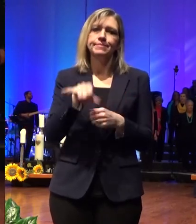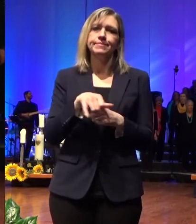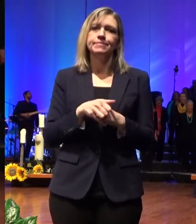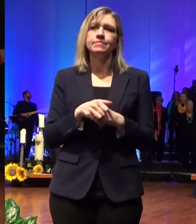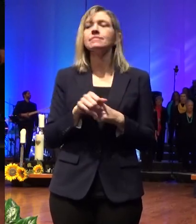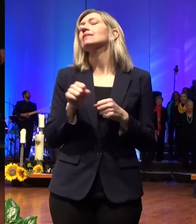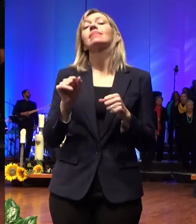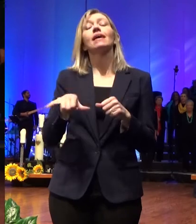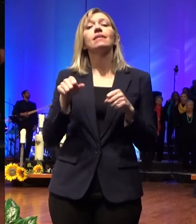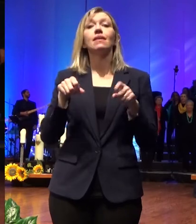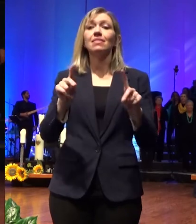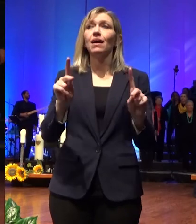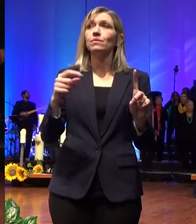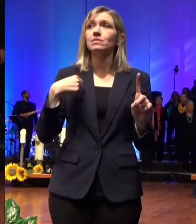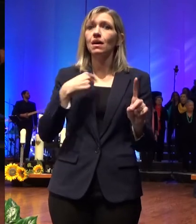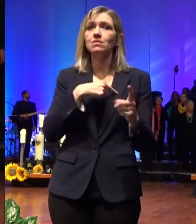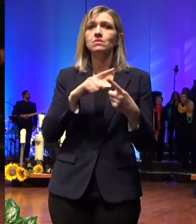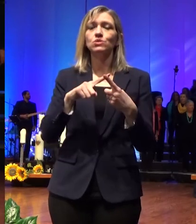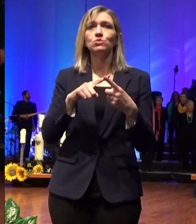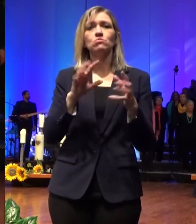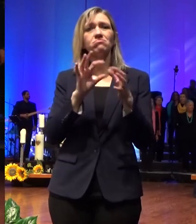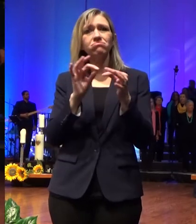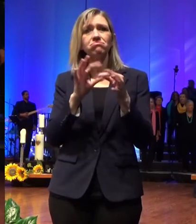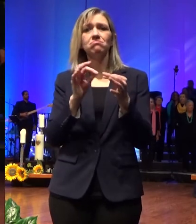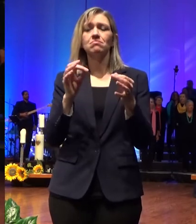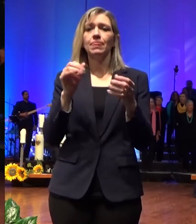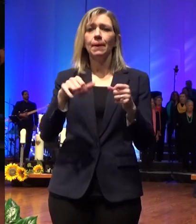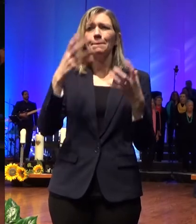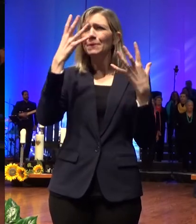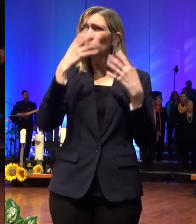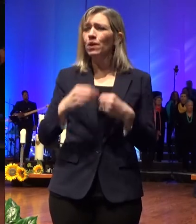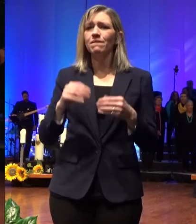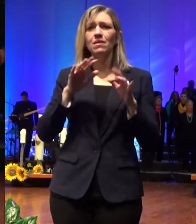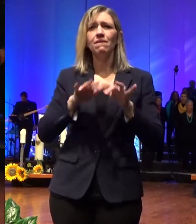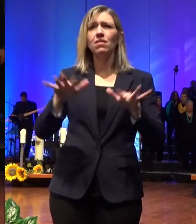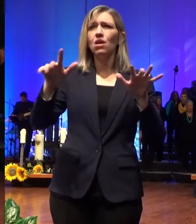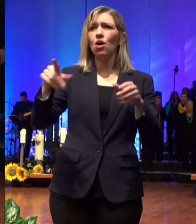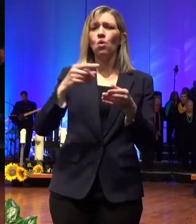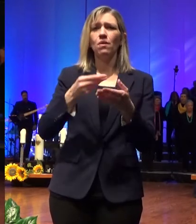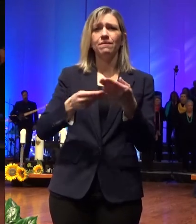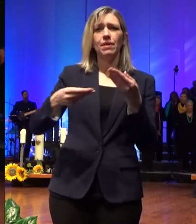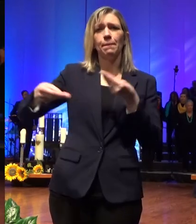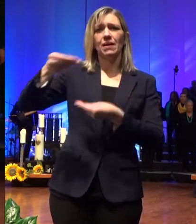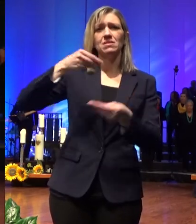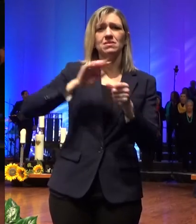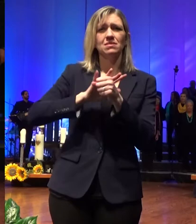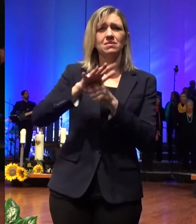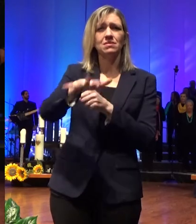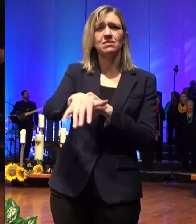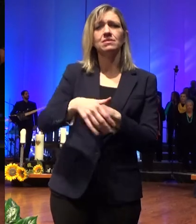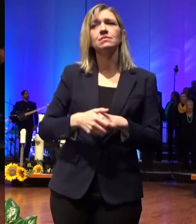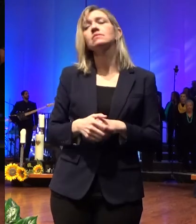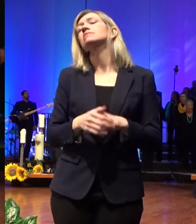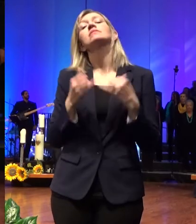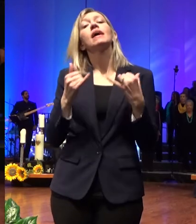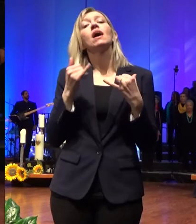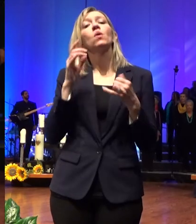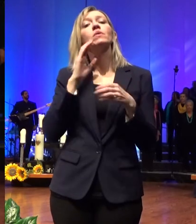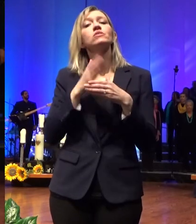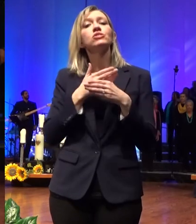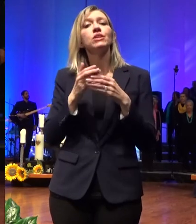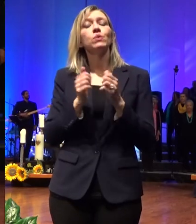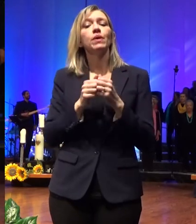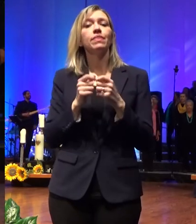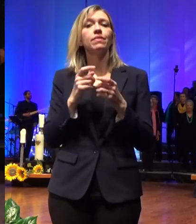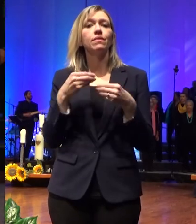It allows us to claim and to stand in that beautiful flow of abundance. And so as we do that now, we're going to share through